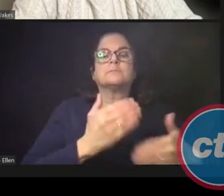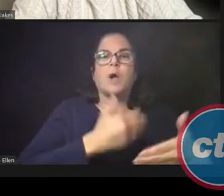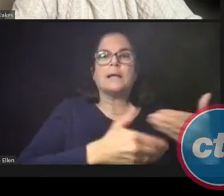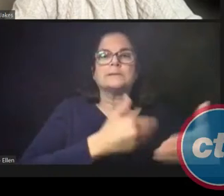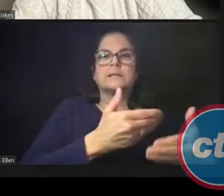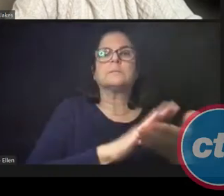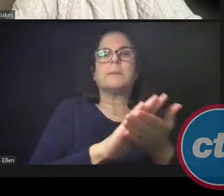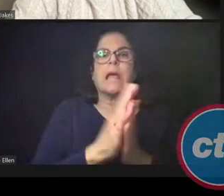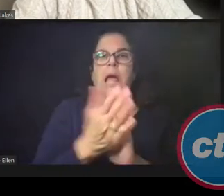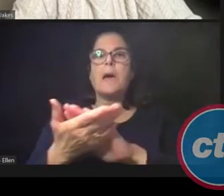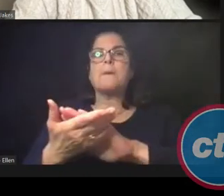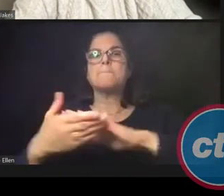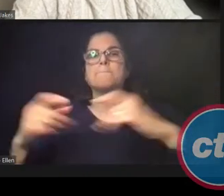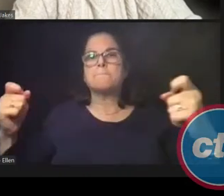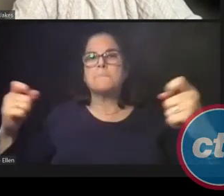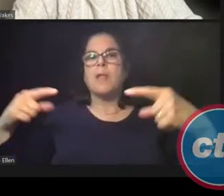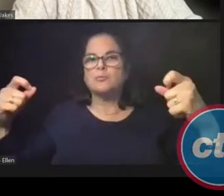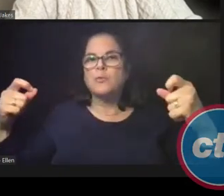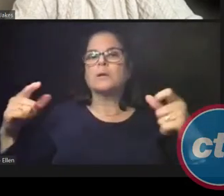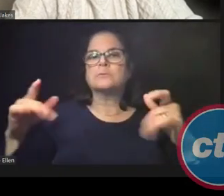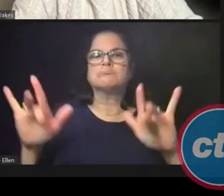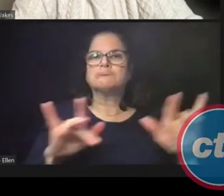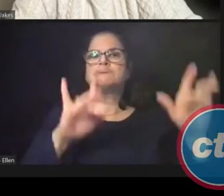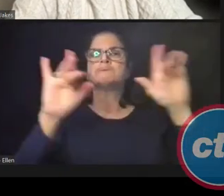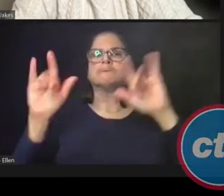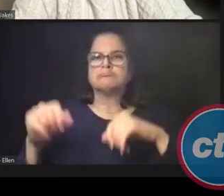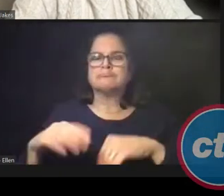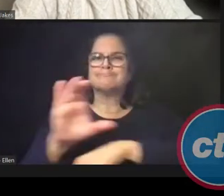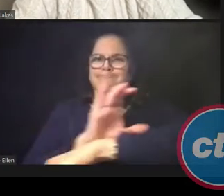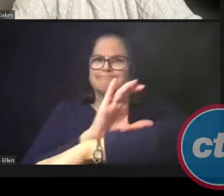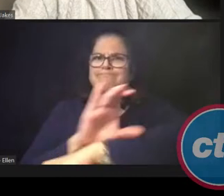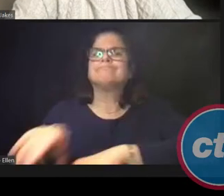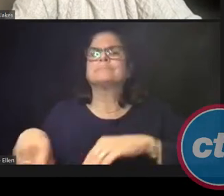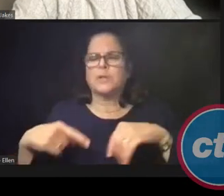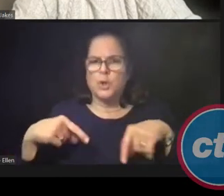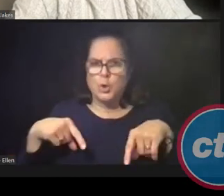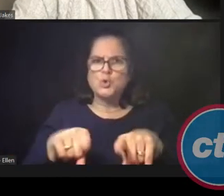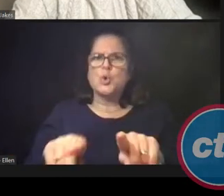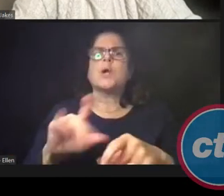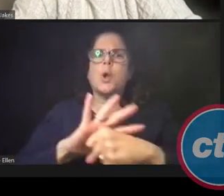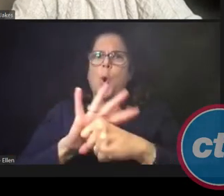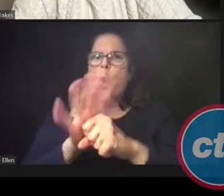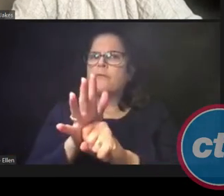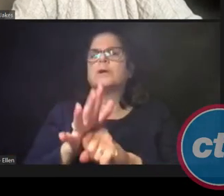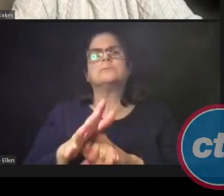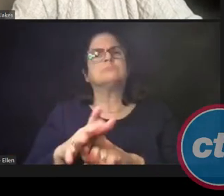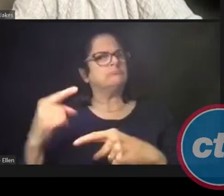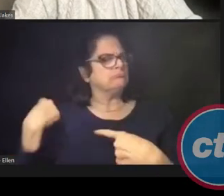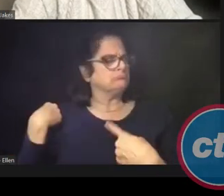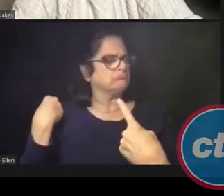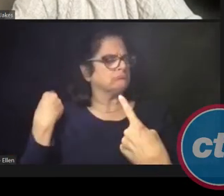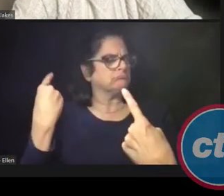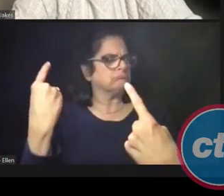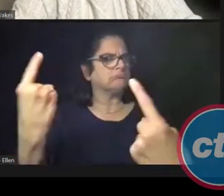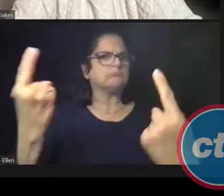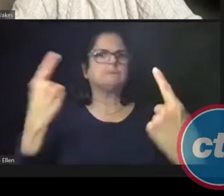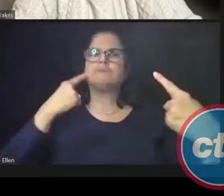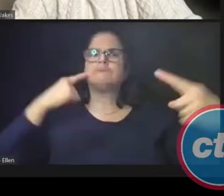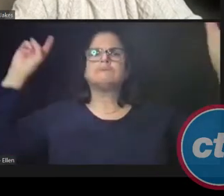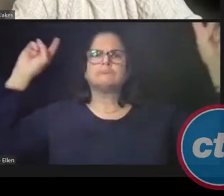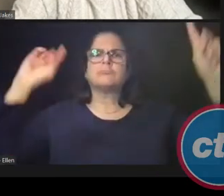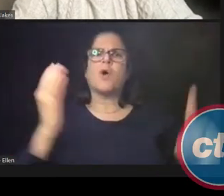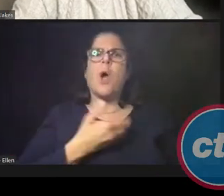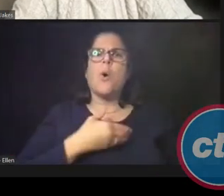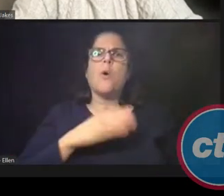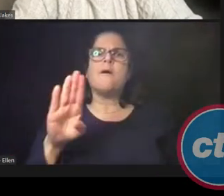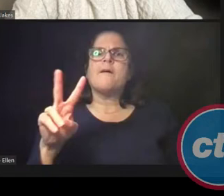electronic one during COVID, and we've continued to use it. It's worked out really well for for our vendor base. They